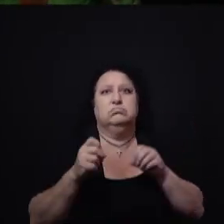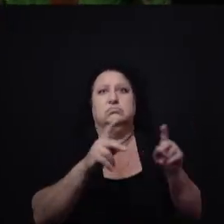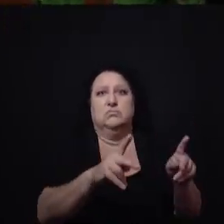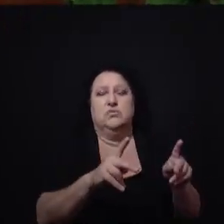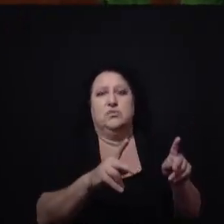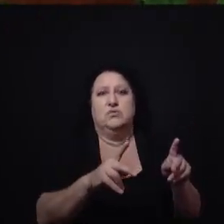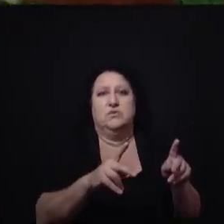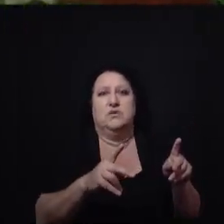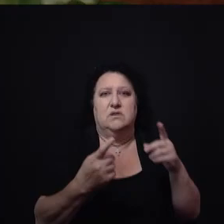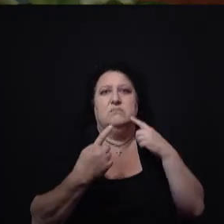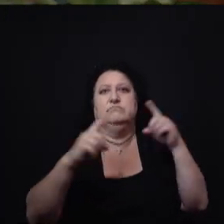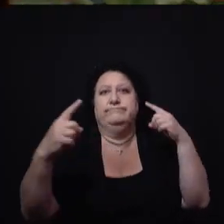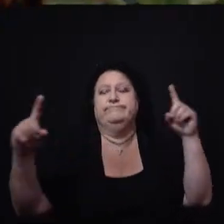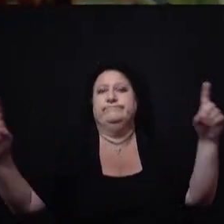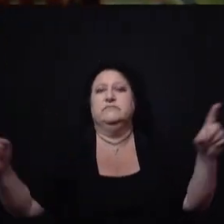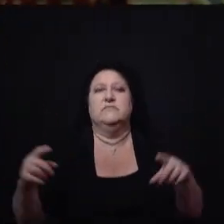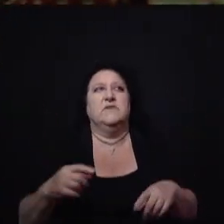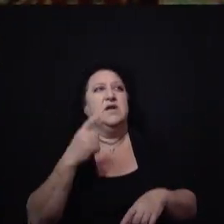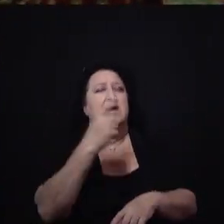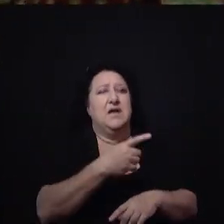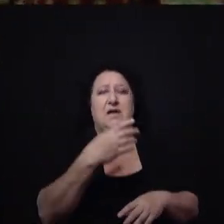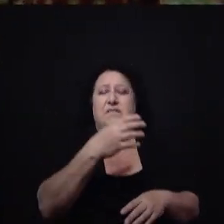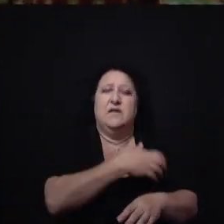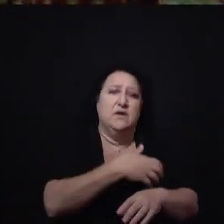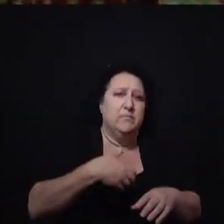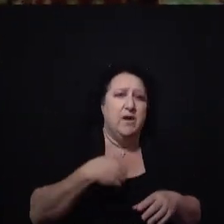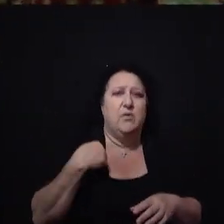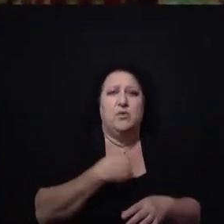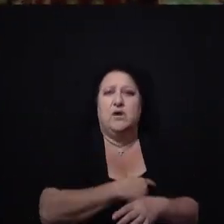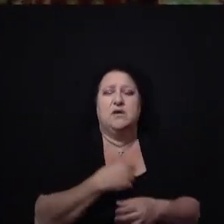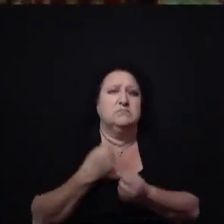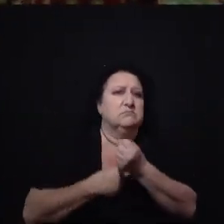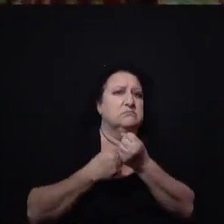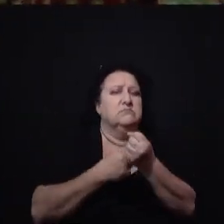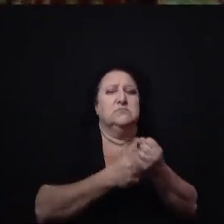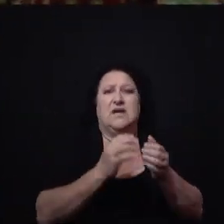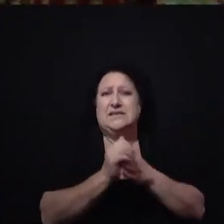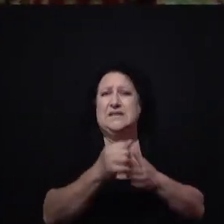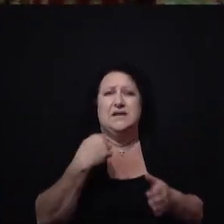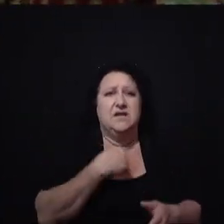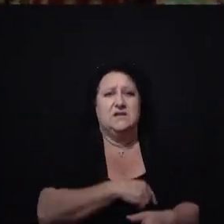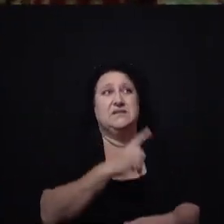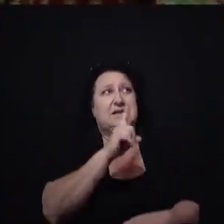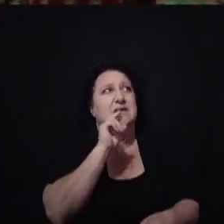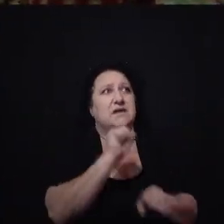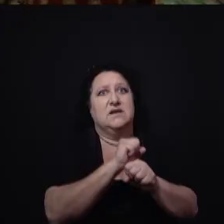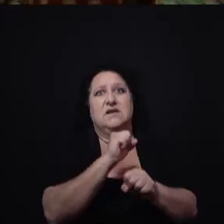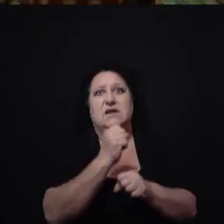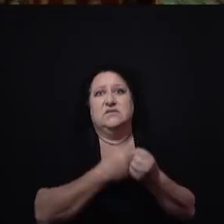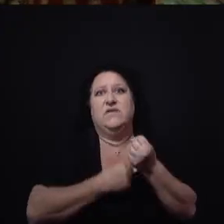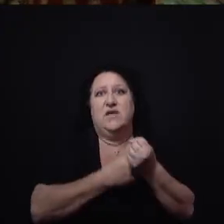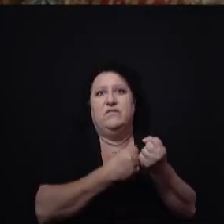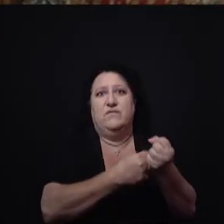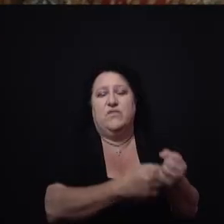is faithful. He is faithful. And he will do what he has said he will do.